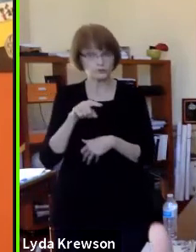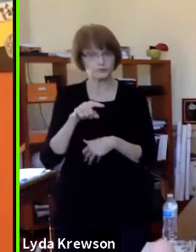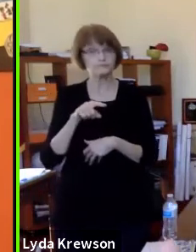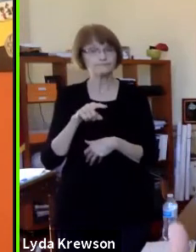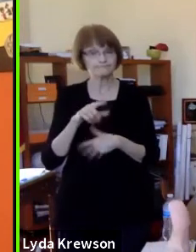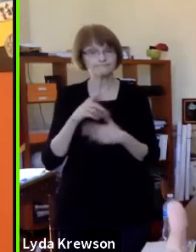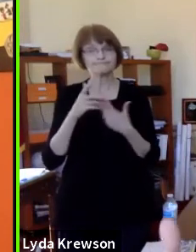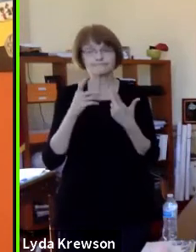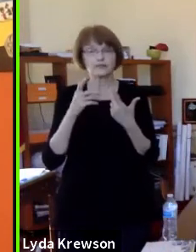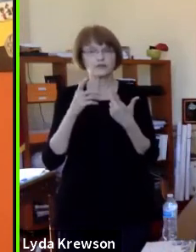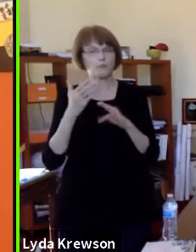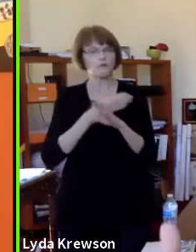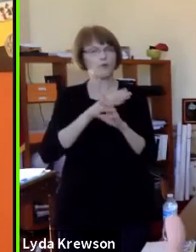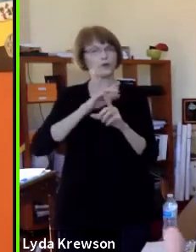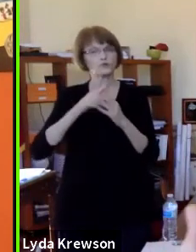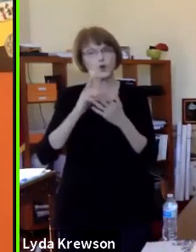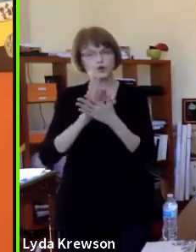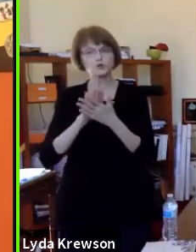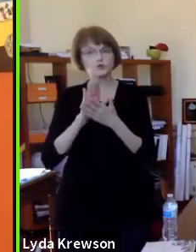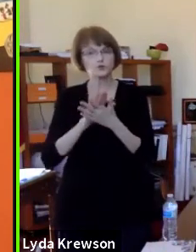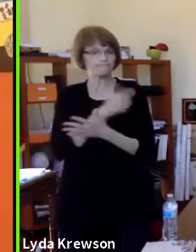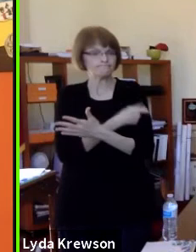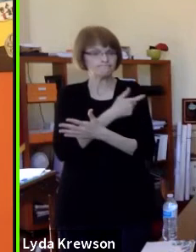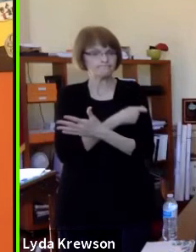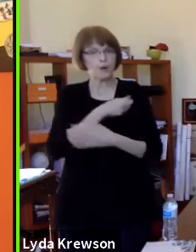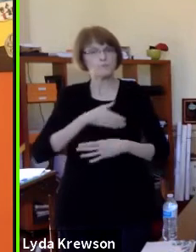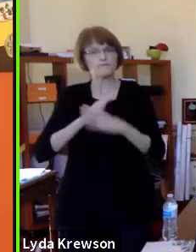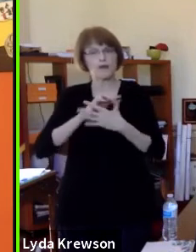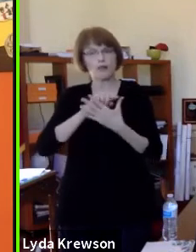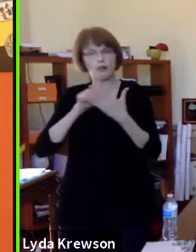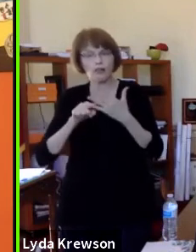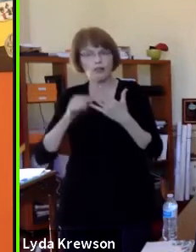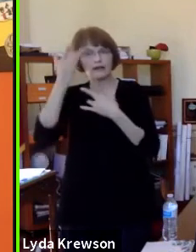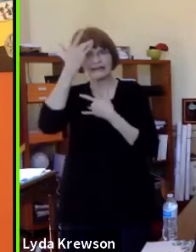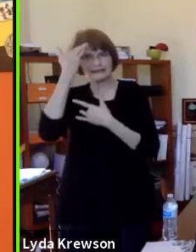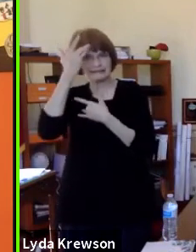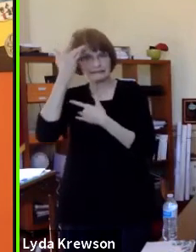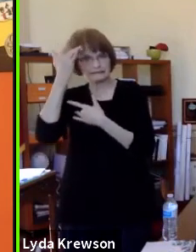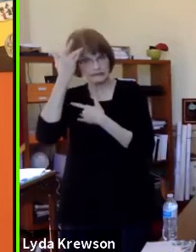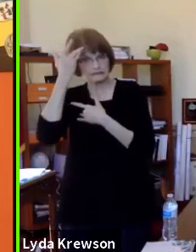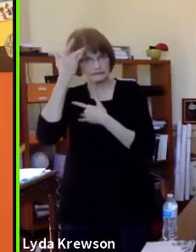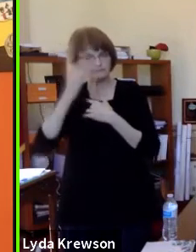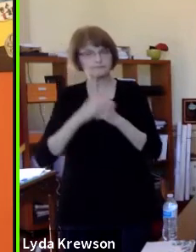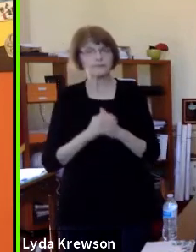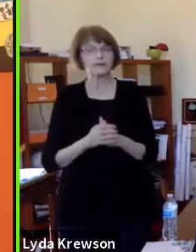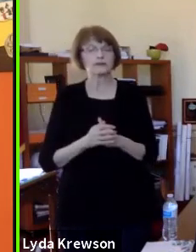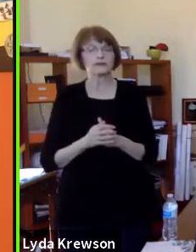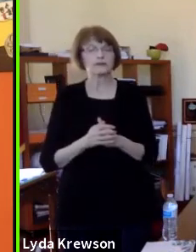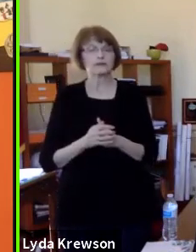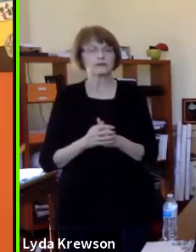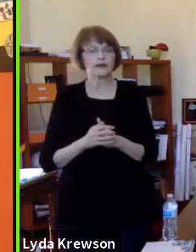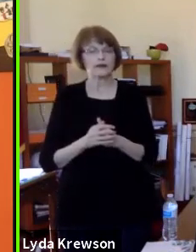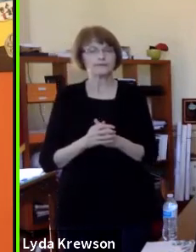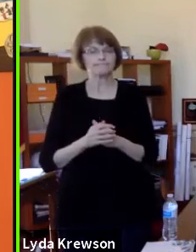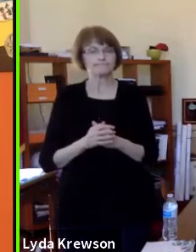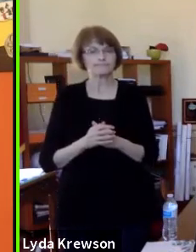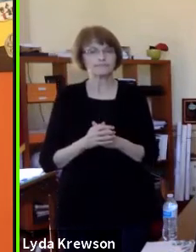your vaccinations before you go to school, and that's to prevent you from getting some specific illnesses.